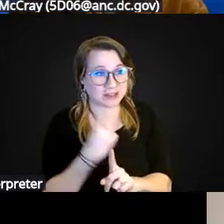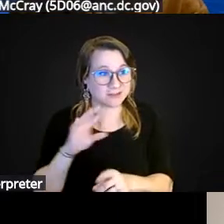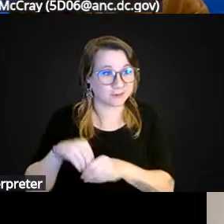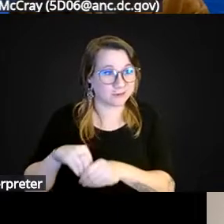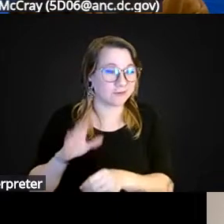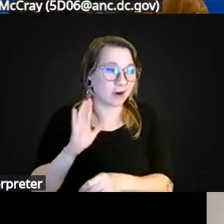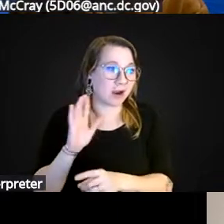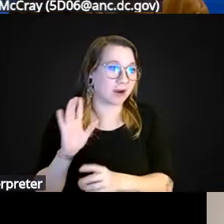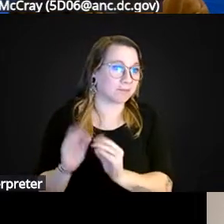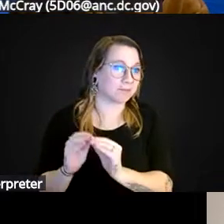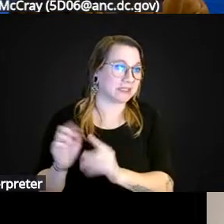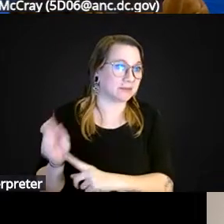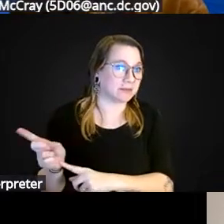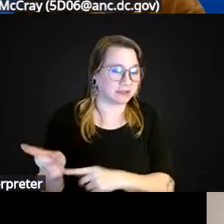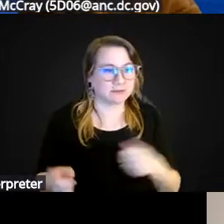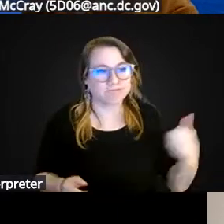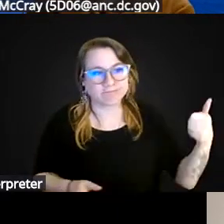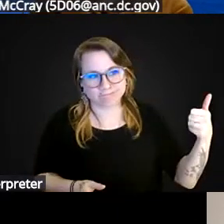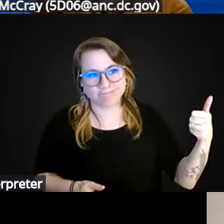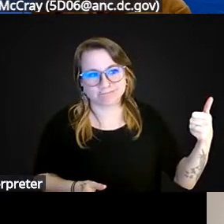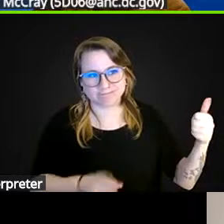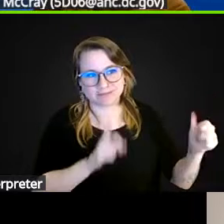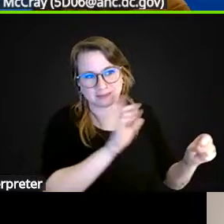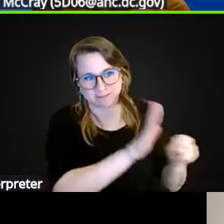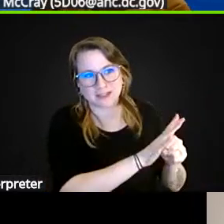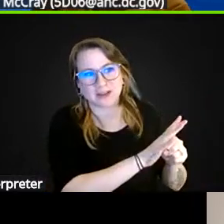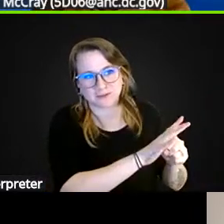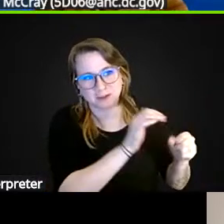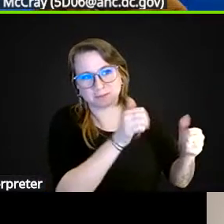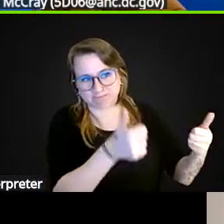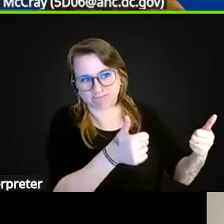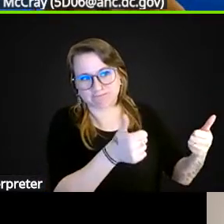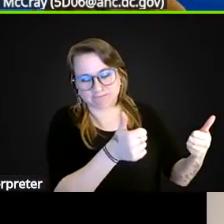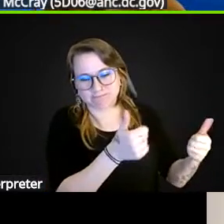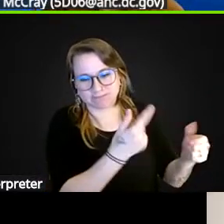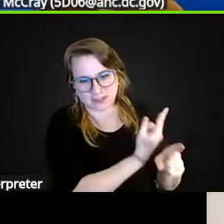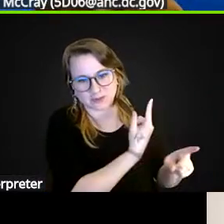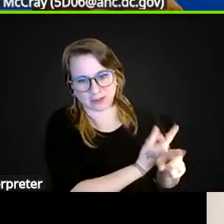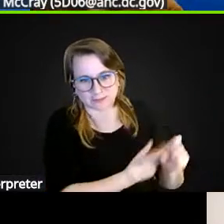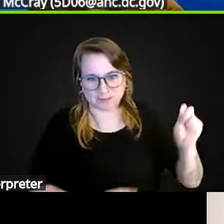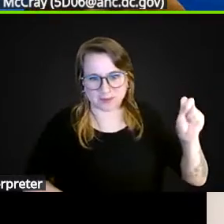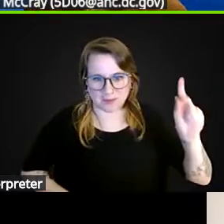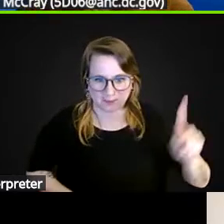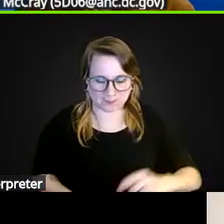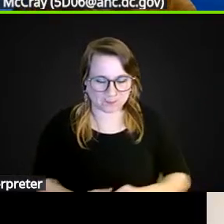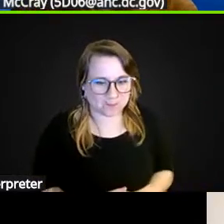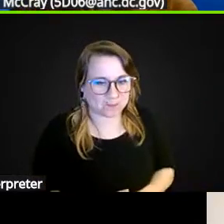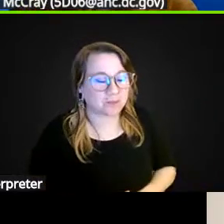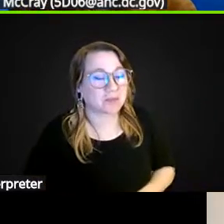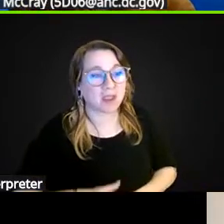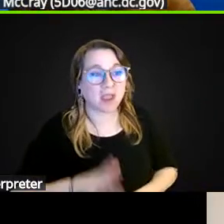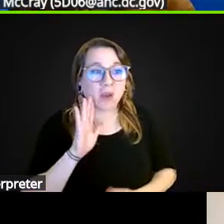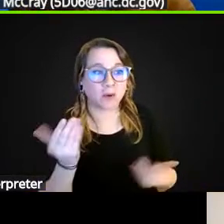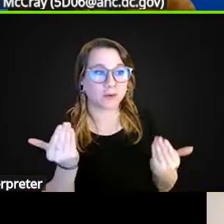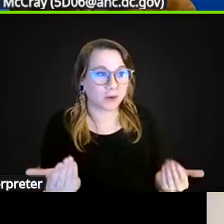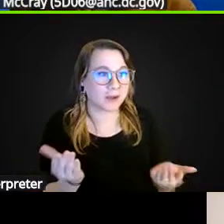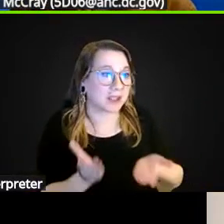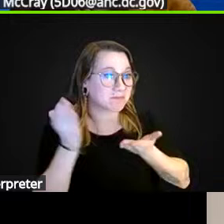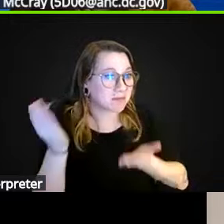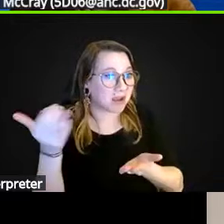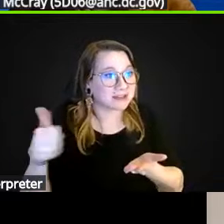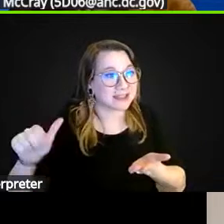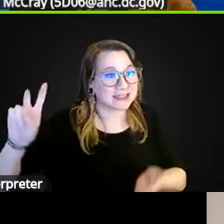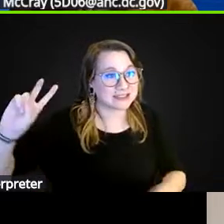Correct, Commissioner. That's correct. All right, so, okay. So I'm gonna put that motion on the table. Do I have any